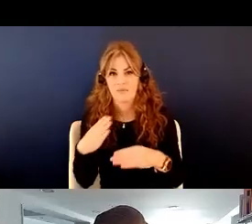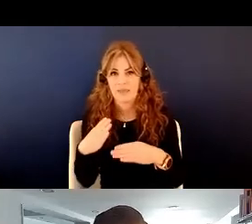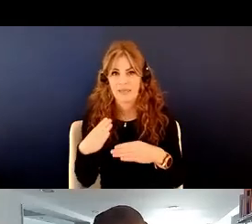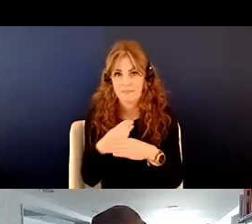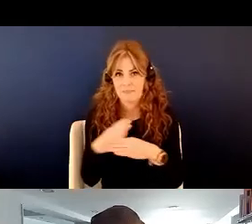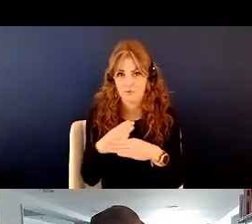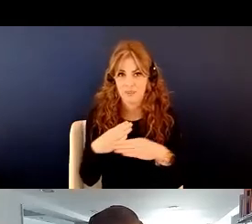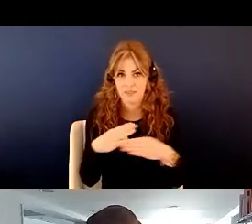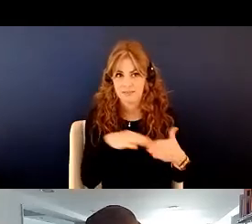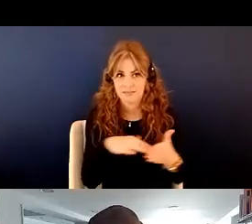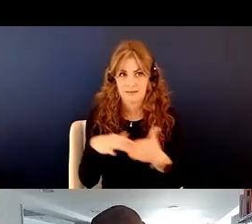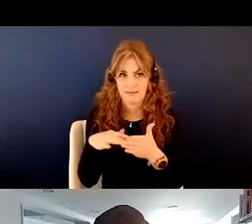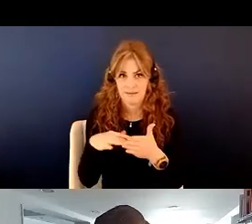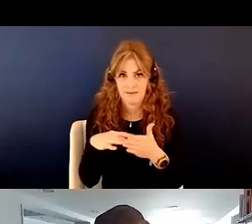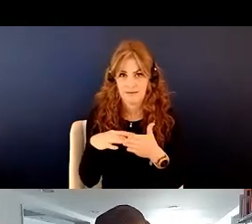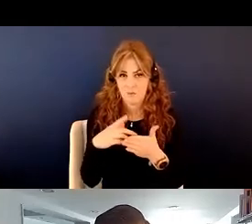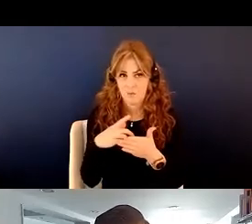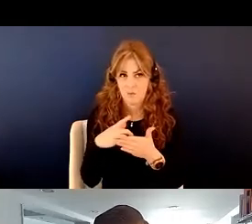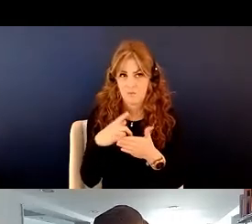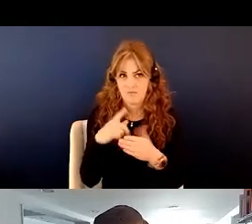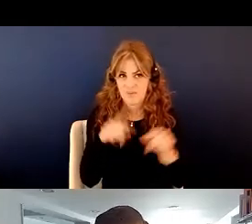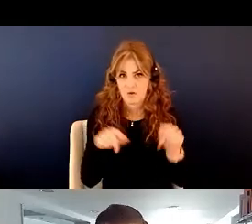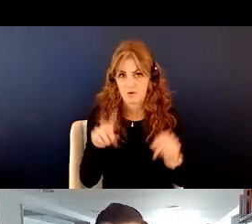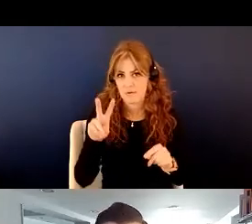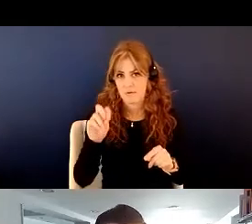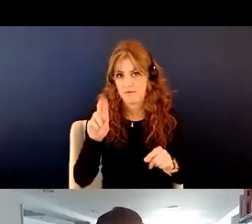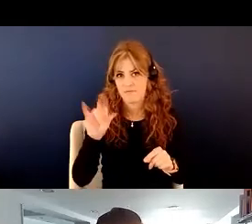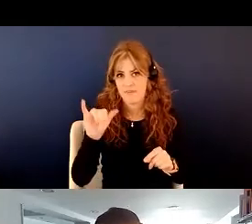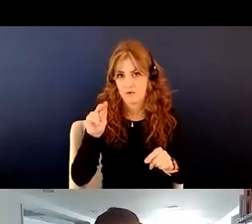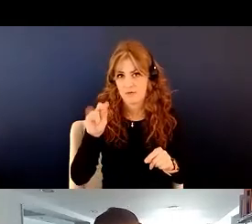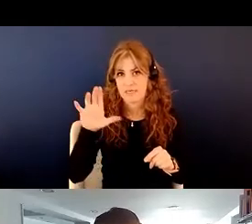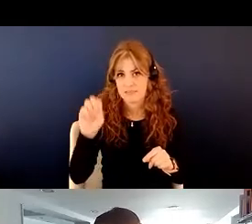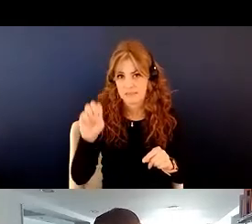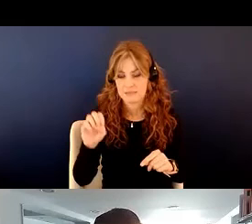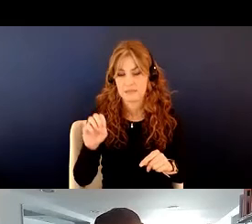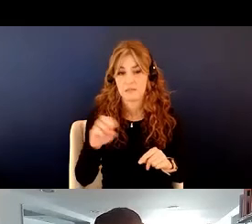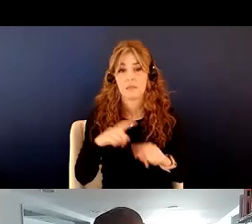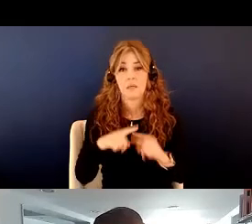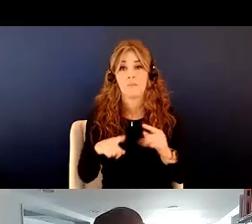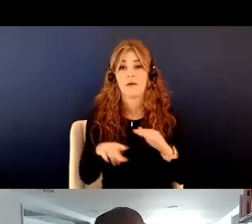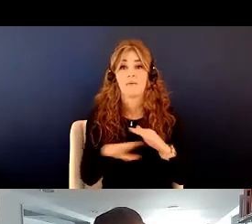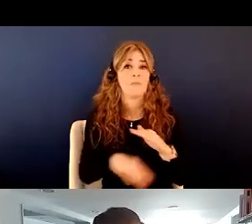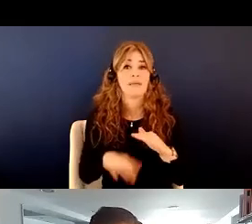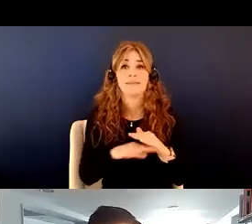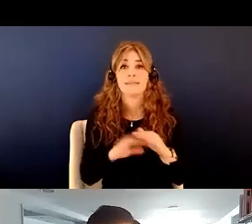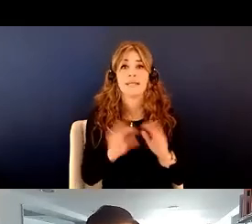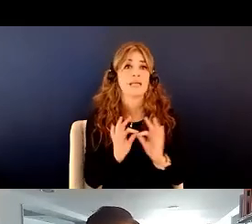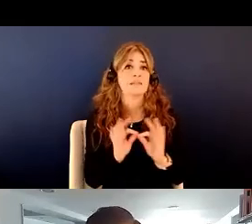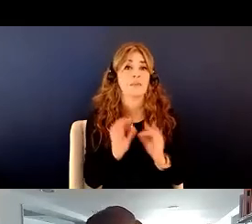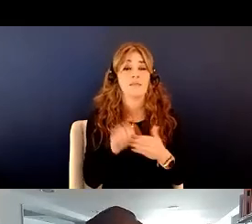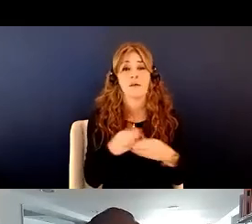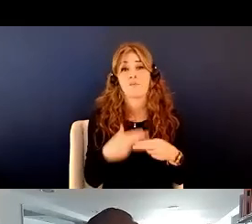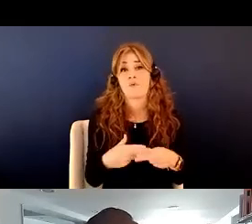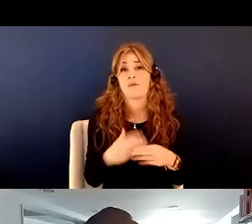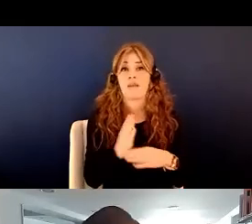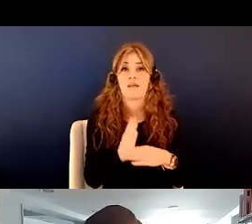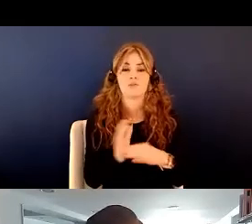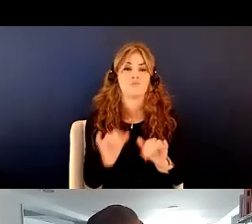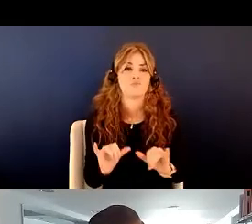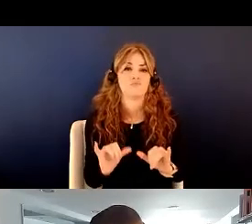study variance, okay? But the basic estimation procedure, that weighted average, remains the